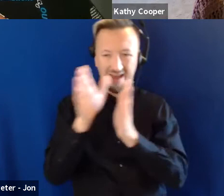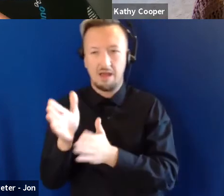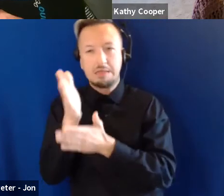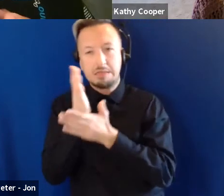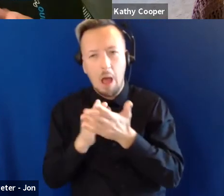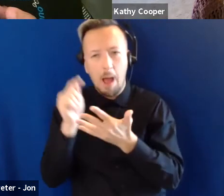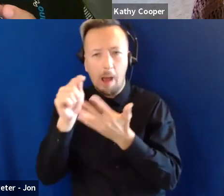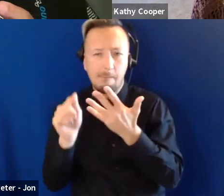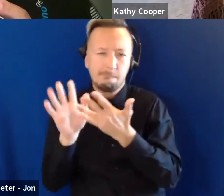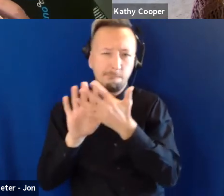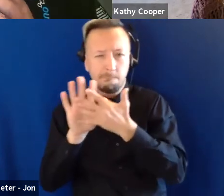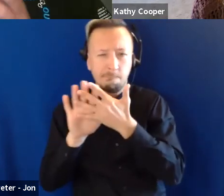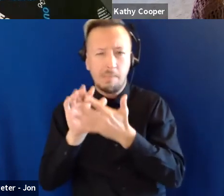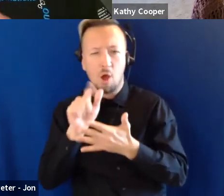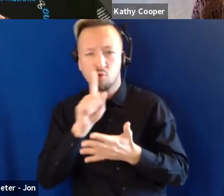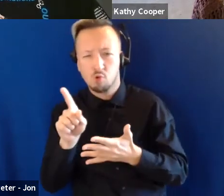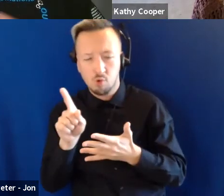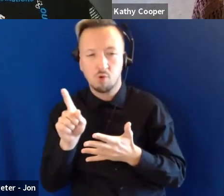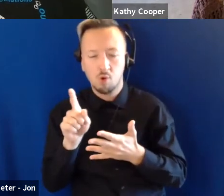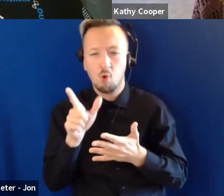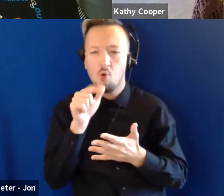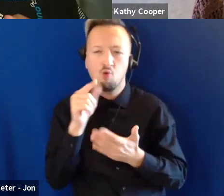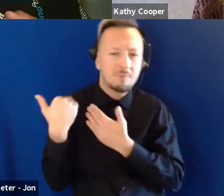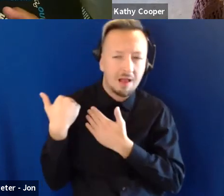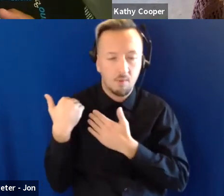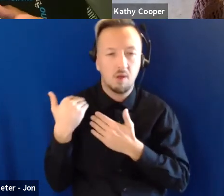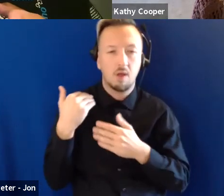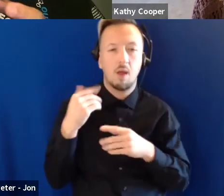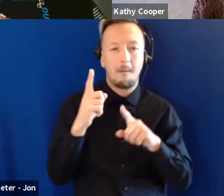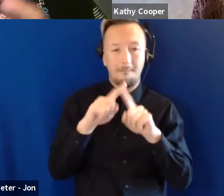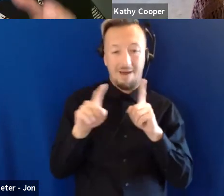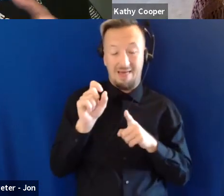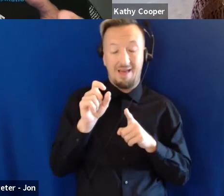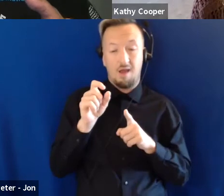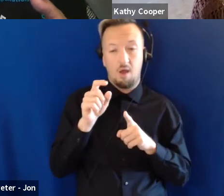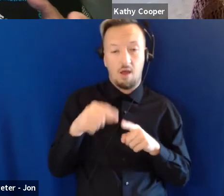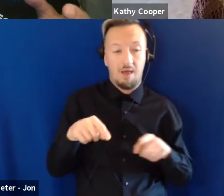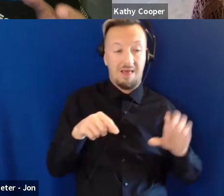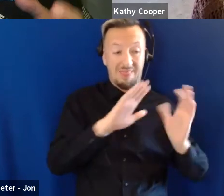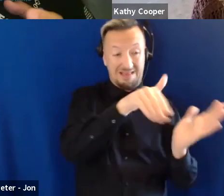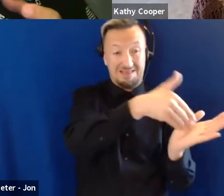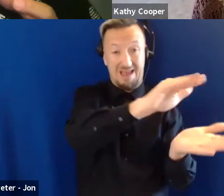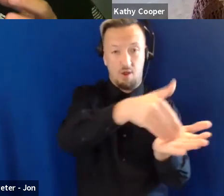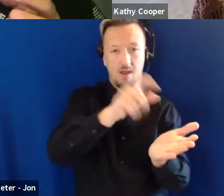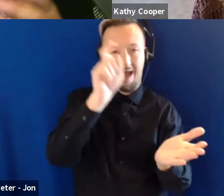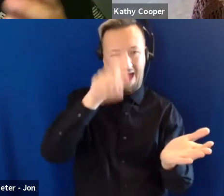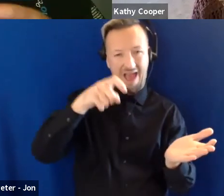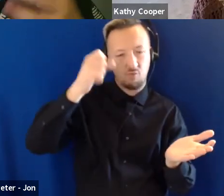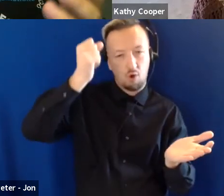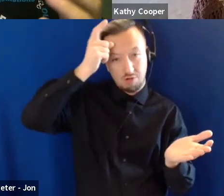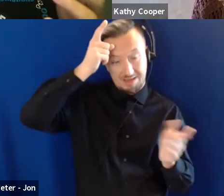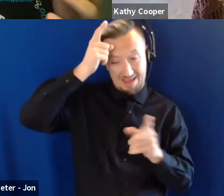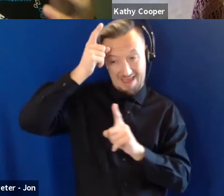remember is that what the SILC is going to do is what the spill, you know, sort of, you